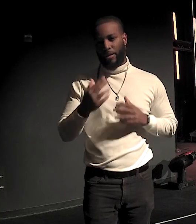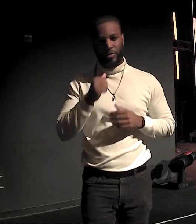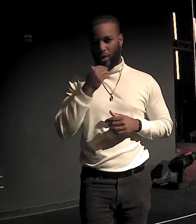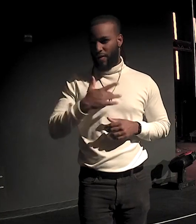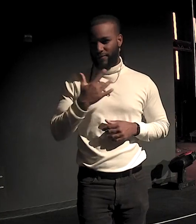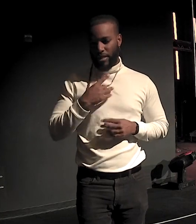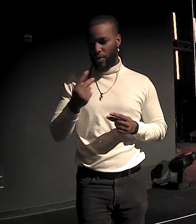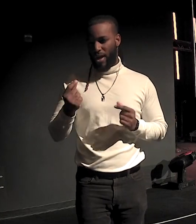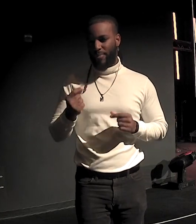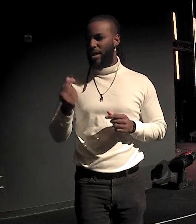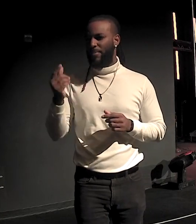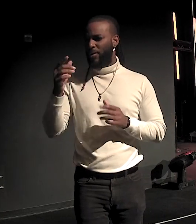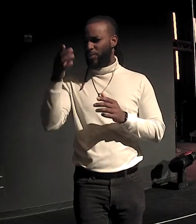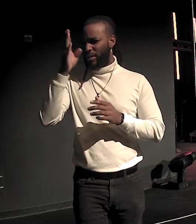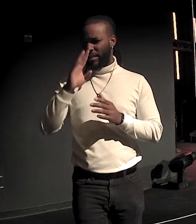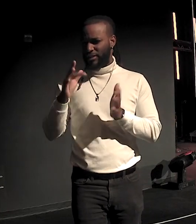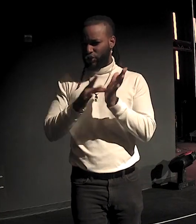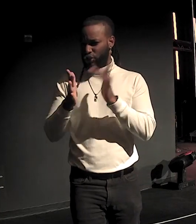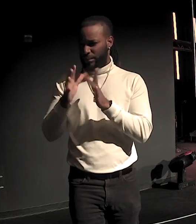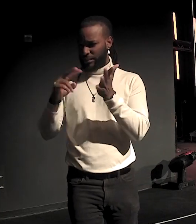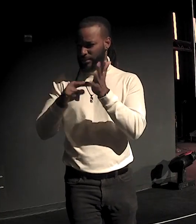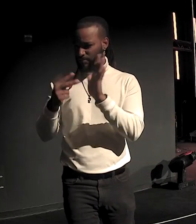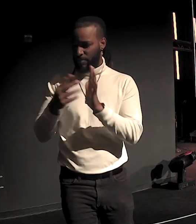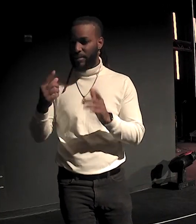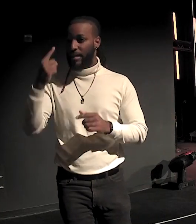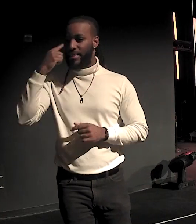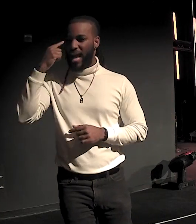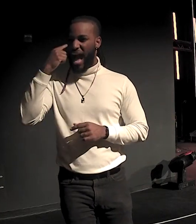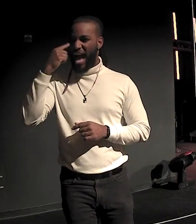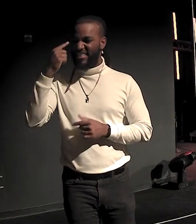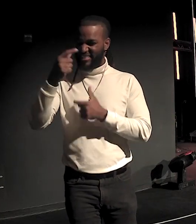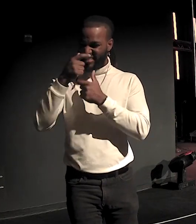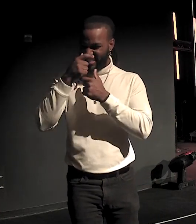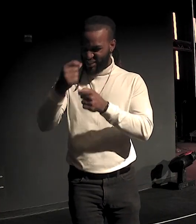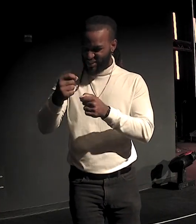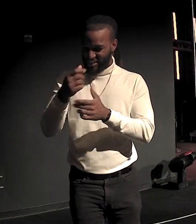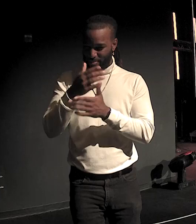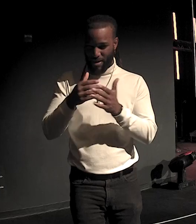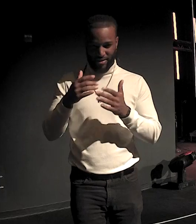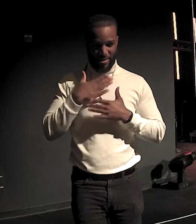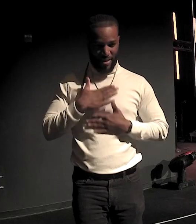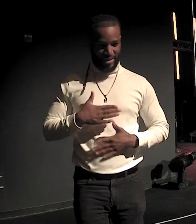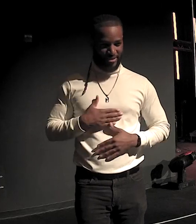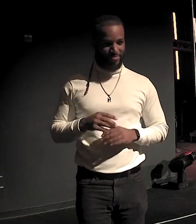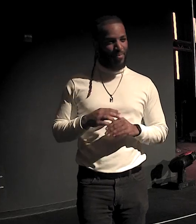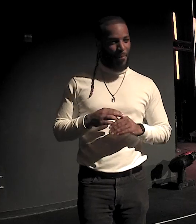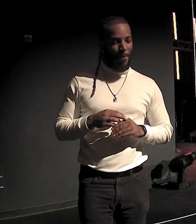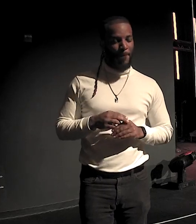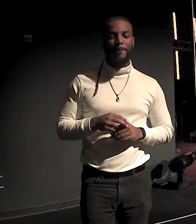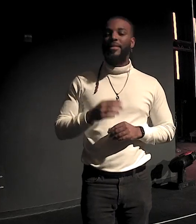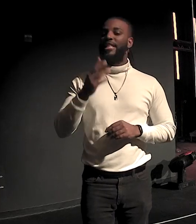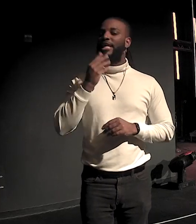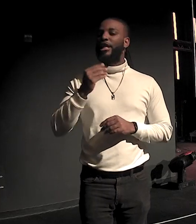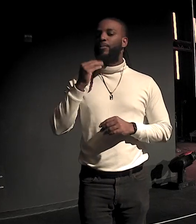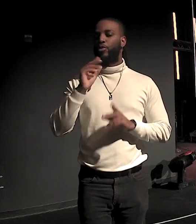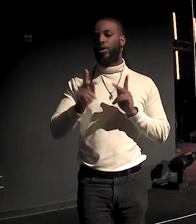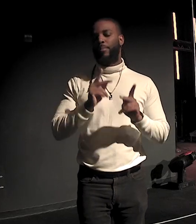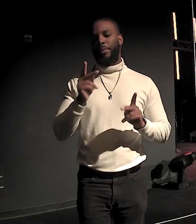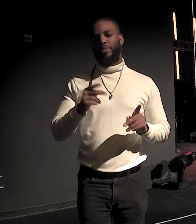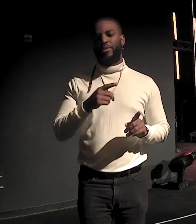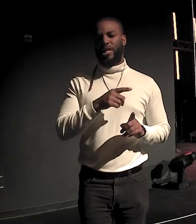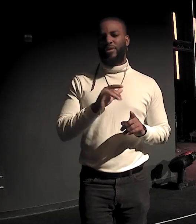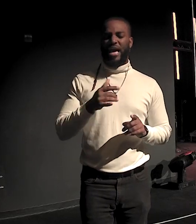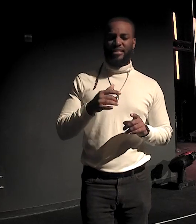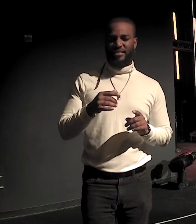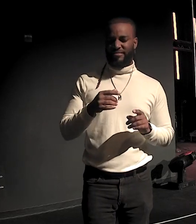right away, but what he's speaking to is the eye is such an interesting part of the body. And the Hebrew people would kind